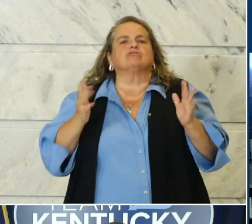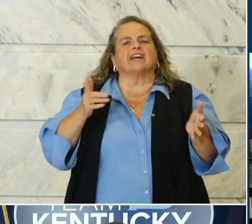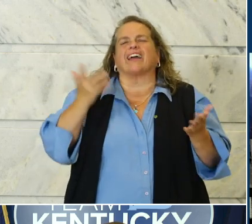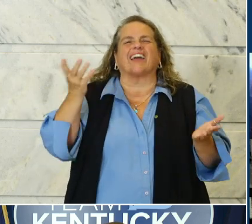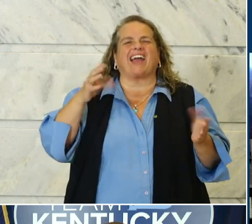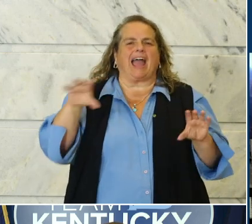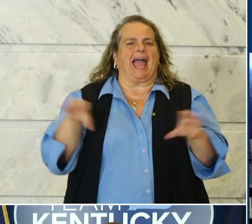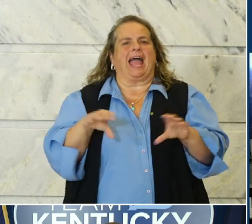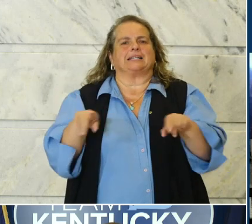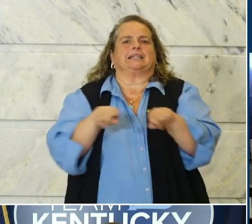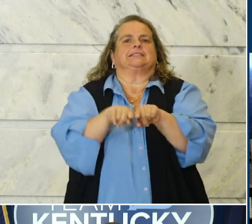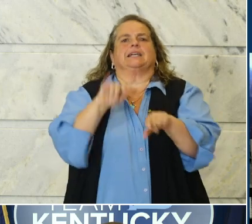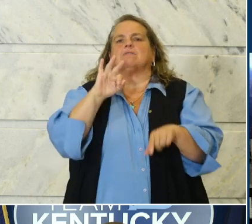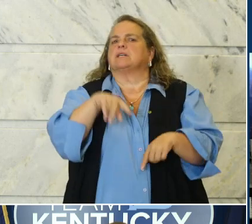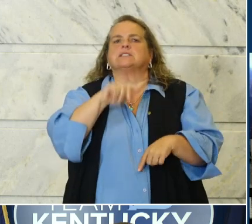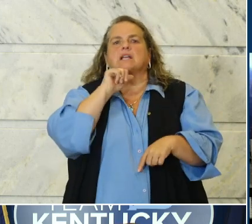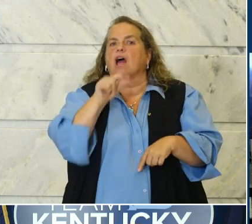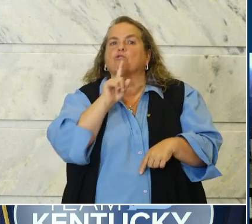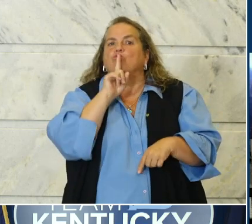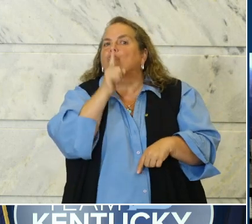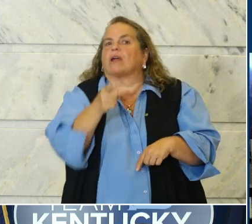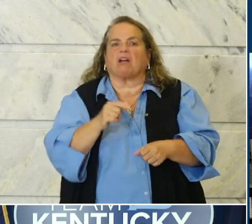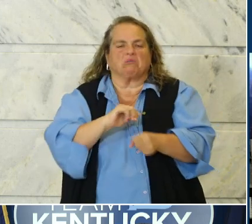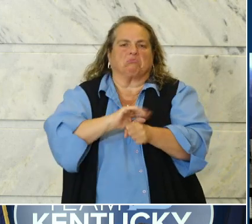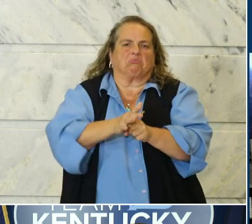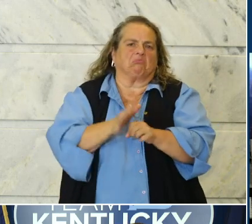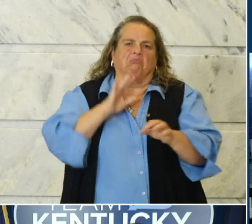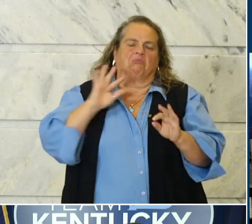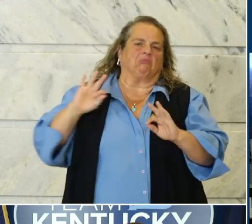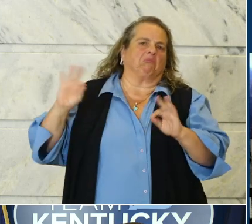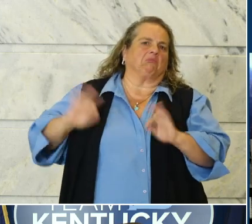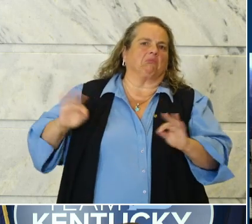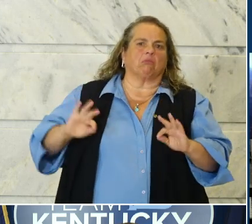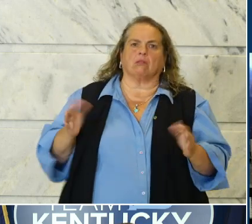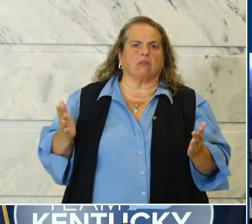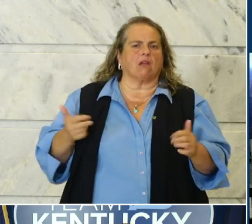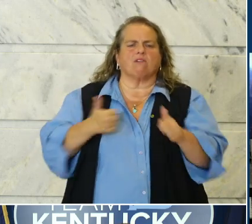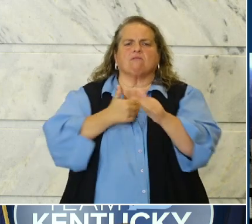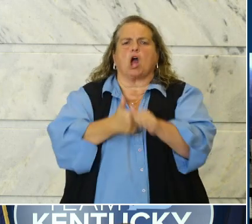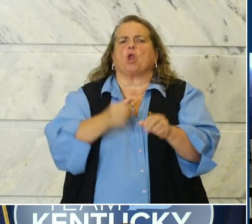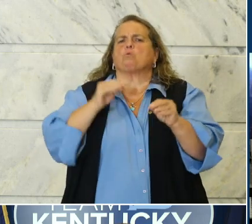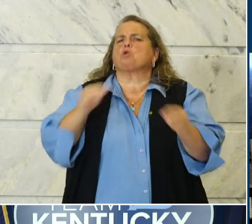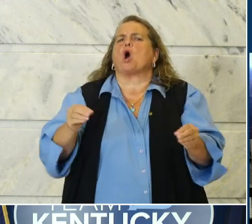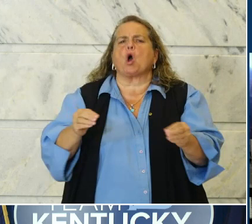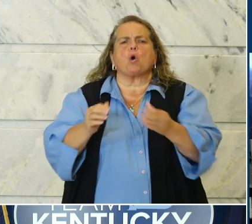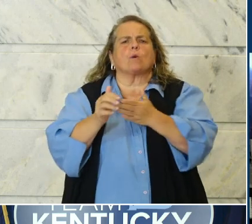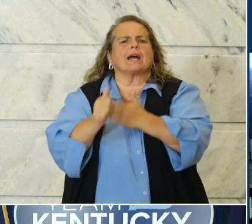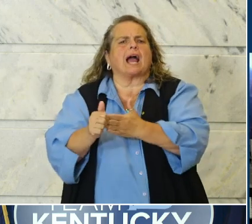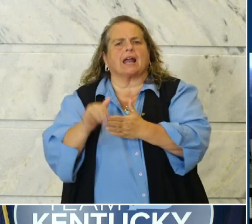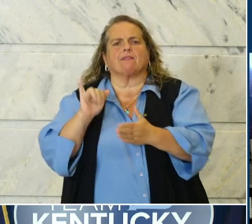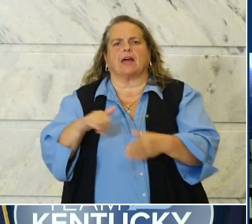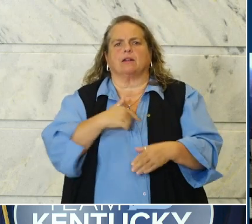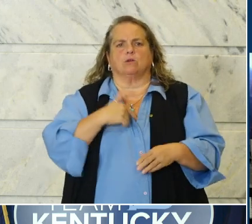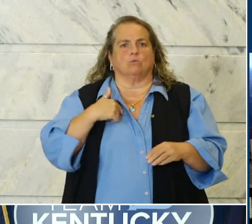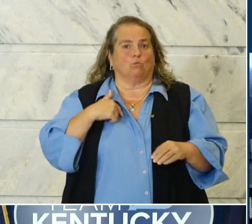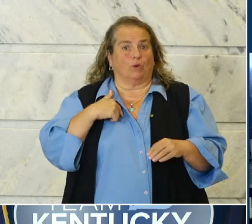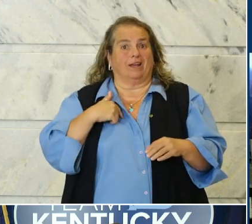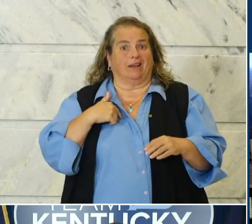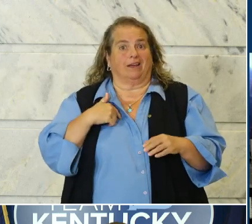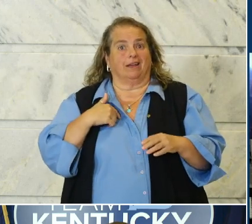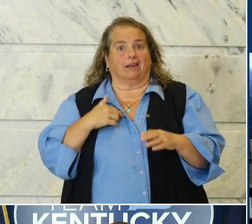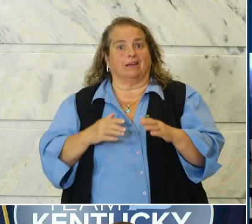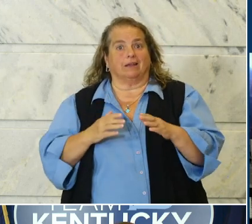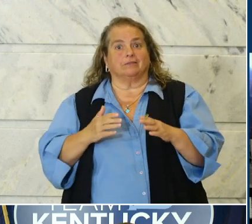real, and unfortunately not following, I don't think, a single guideline that we've put in place. And